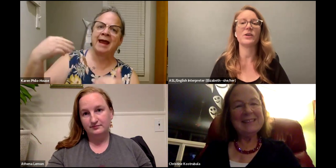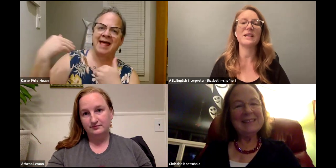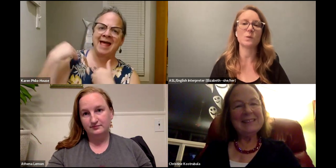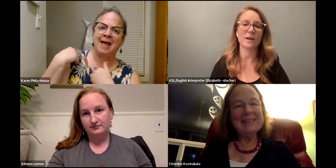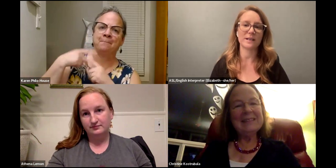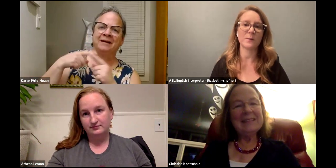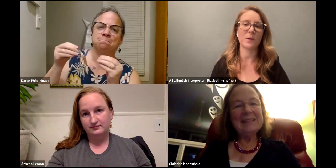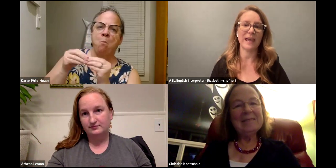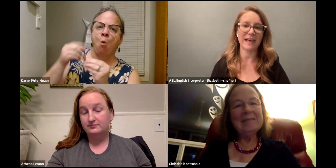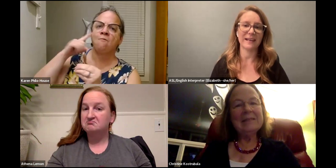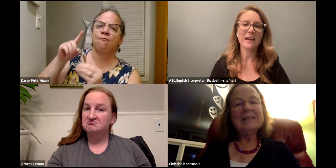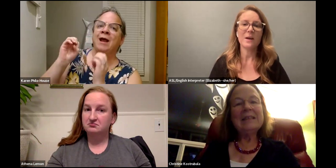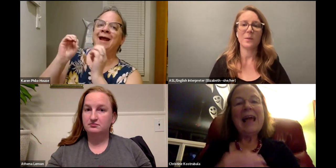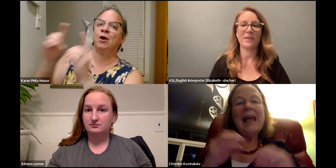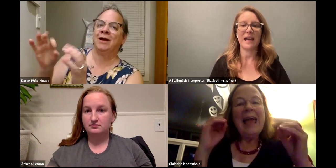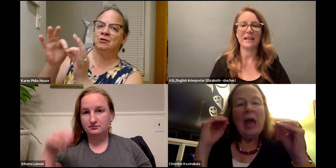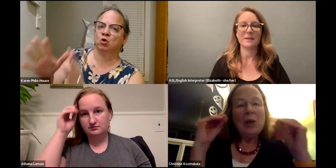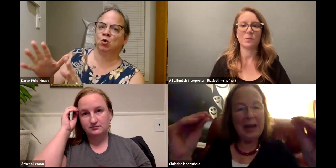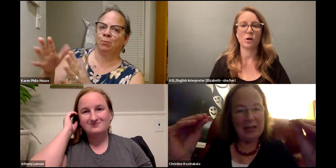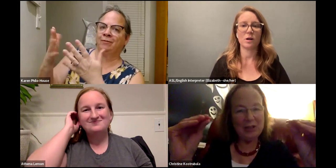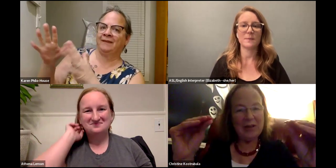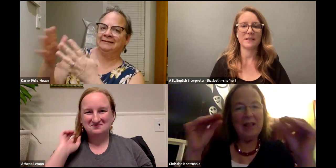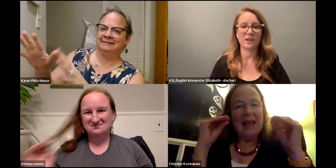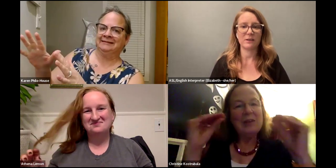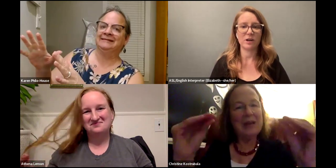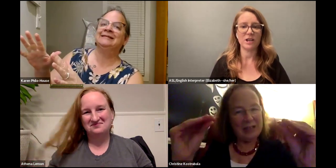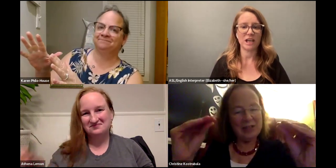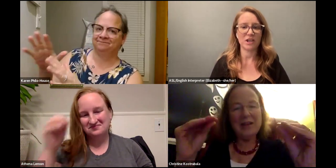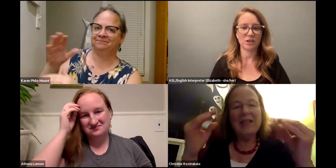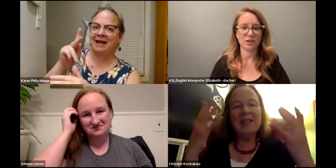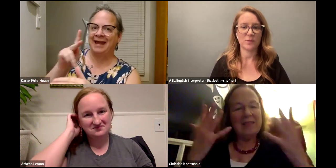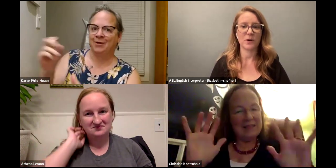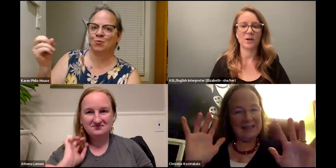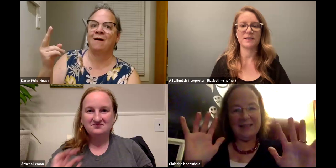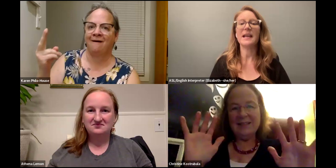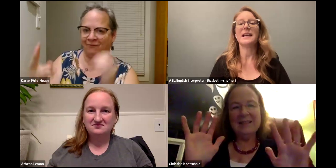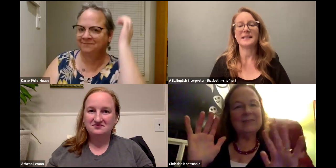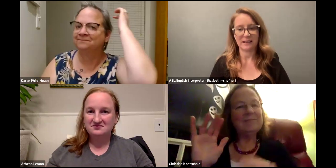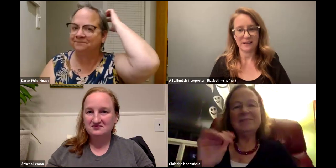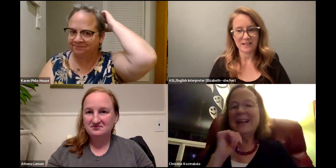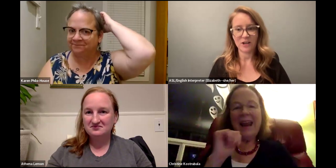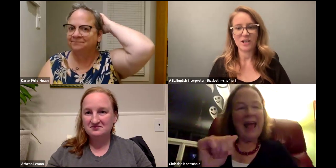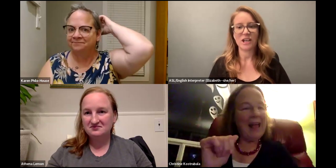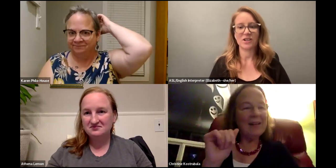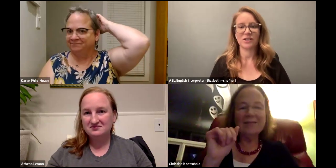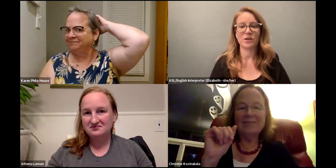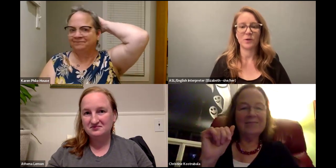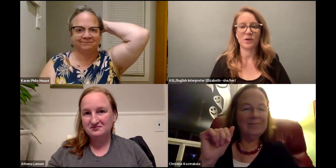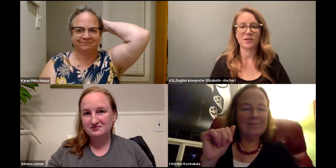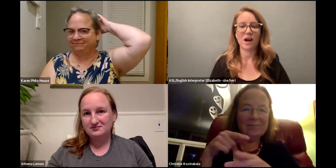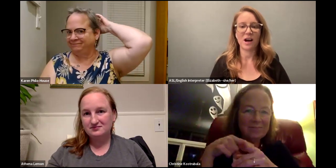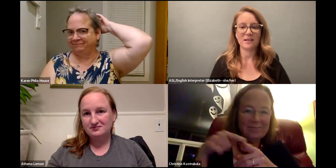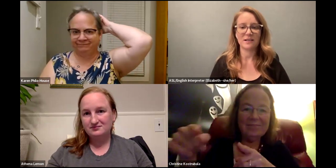program currently. Well, there is one in Spokane, but that is more specifically for educational interpreters. Exactly, that's for